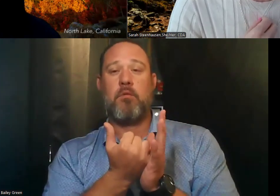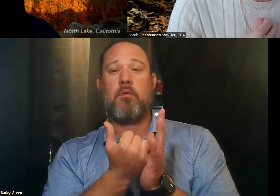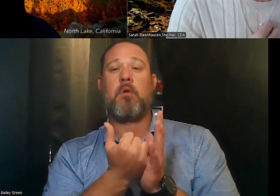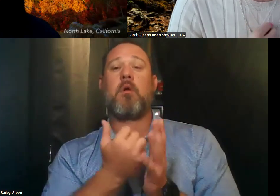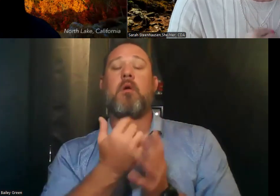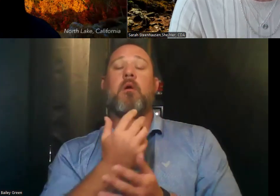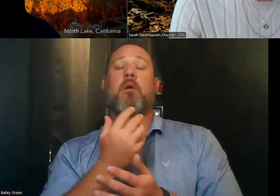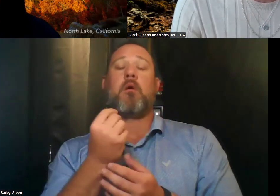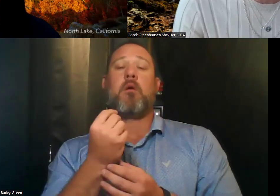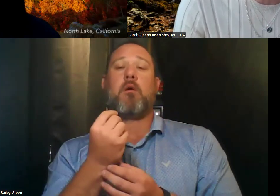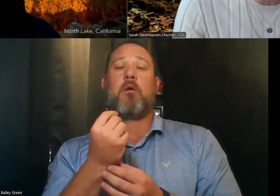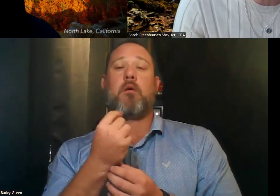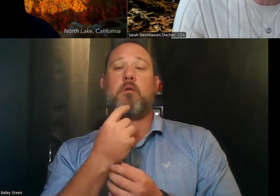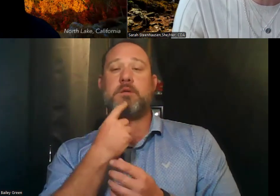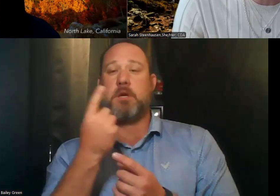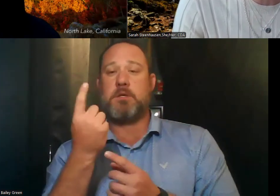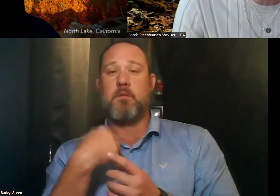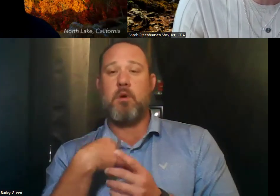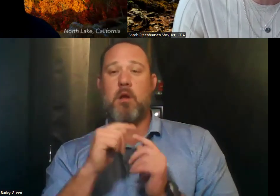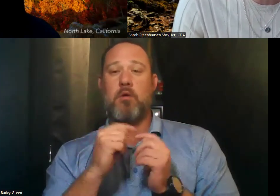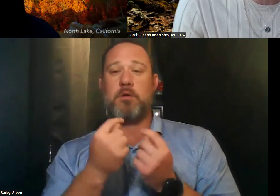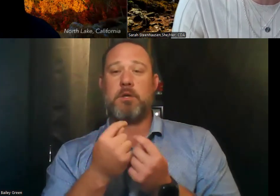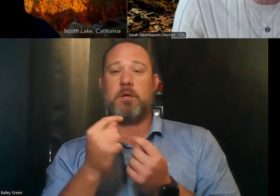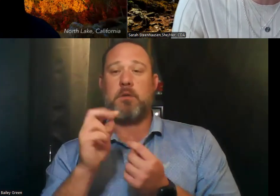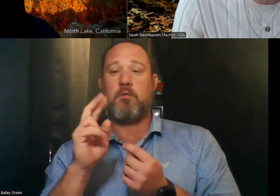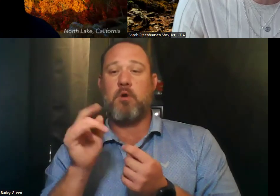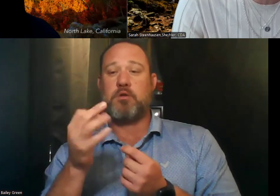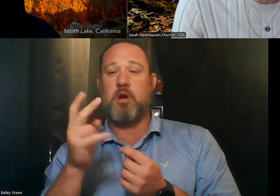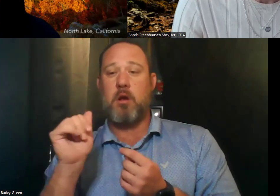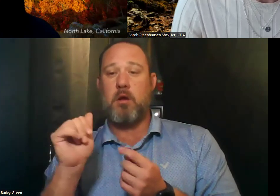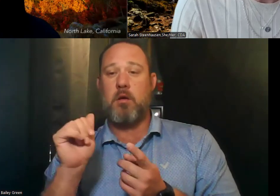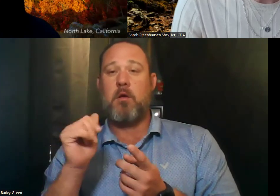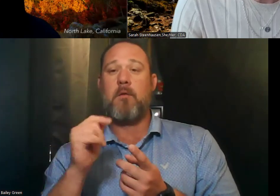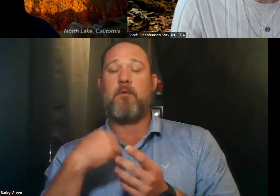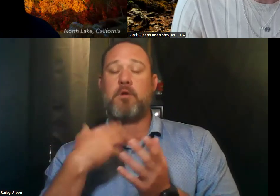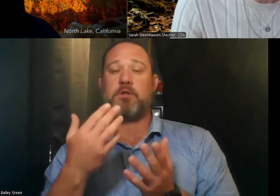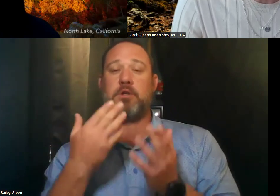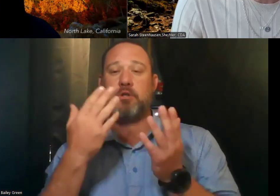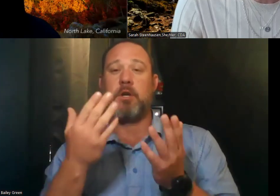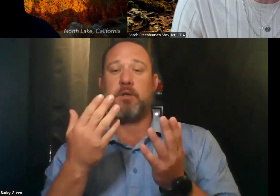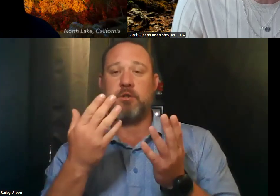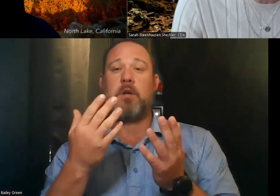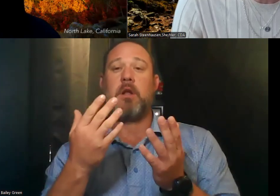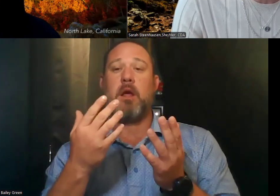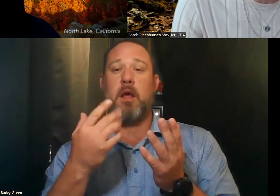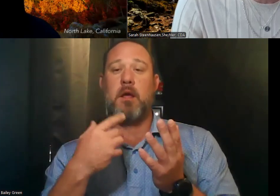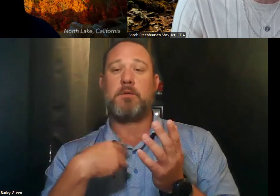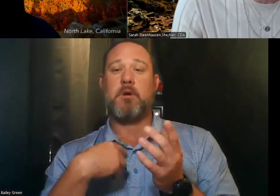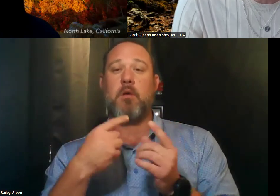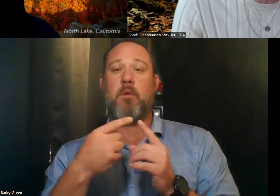And I was going to say, somebody on our team, thank you, Ranjana, for this suggestion, suggested as a word as opposed